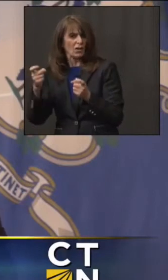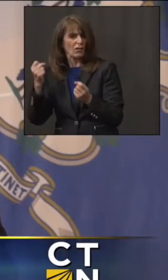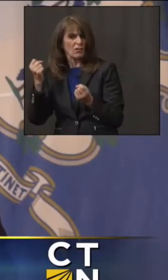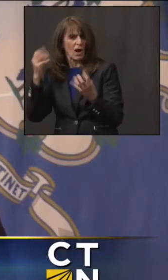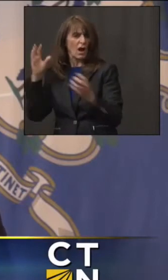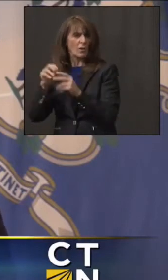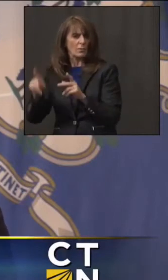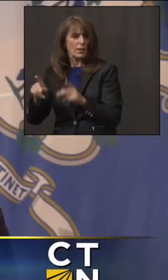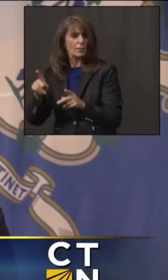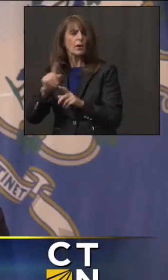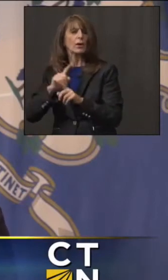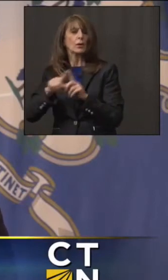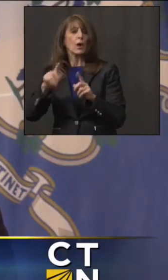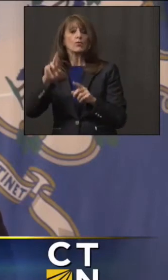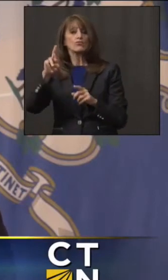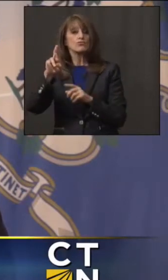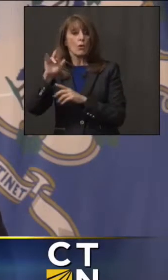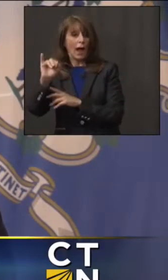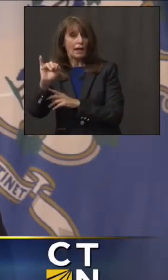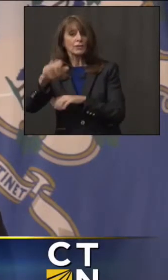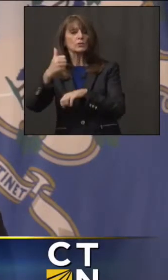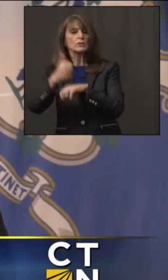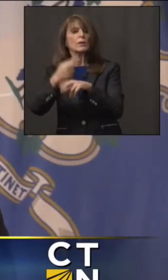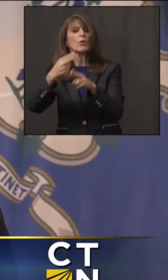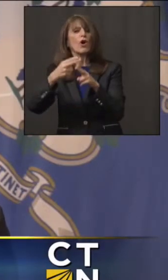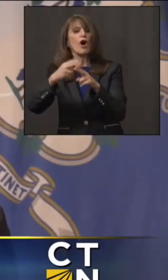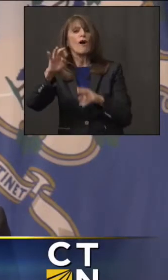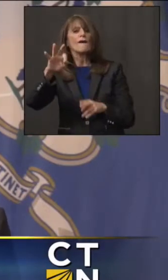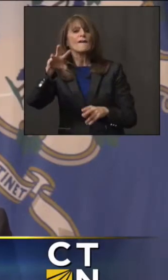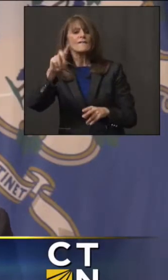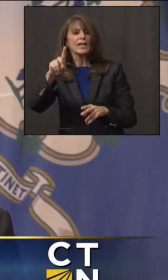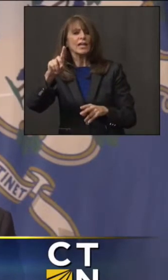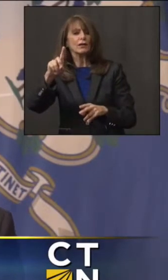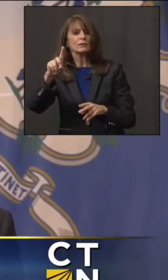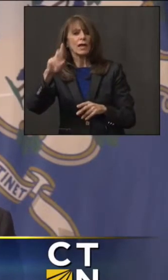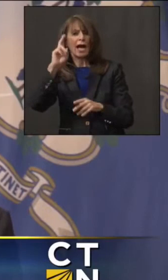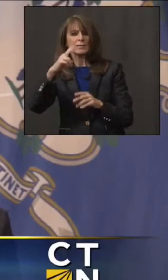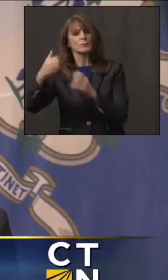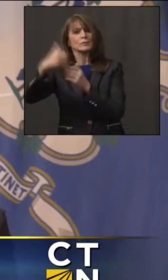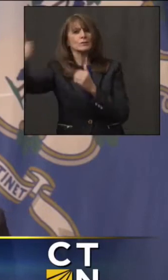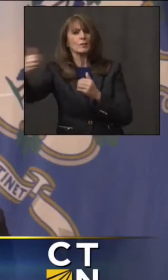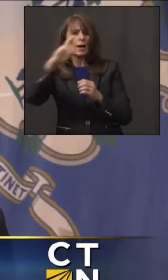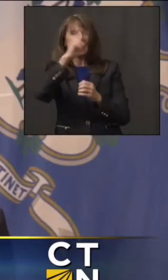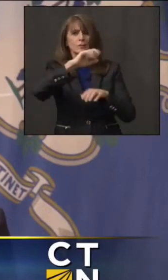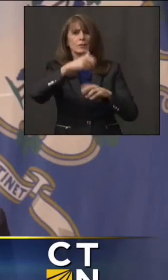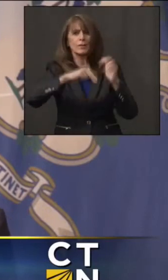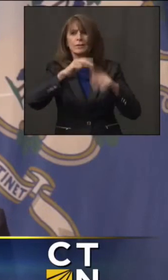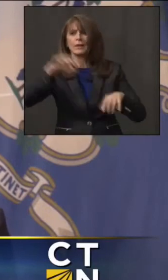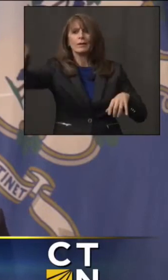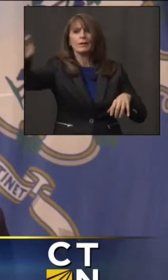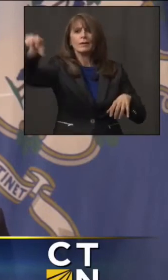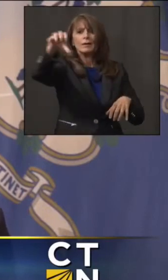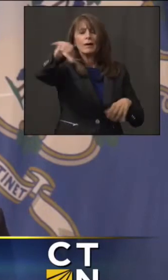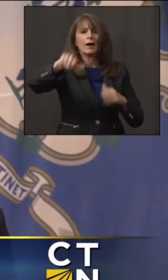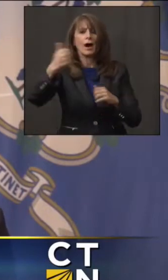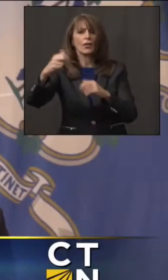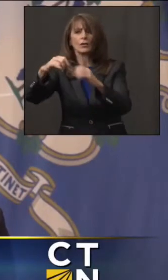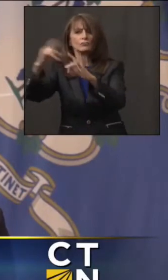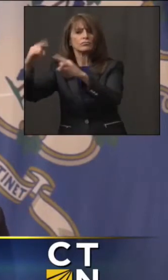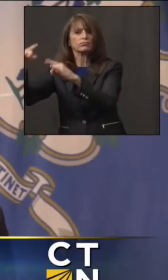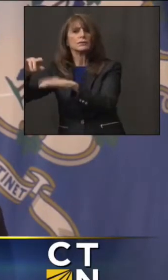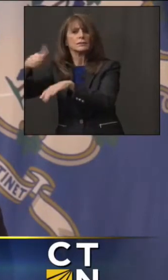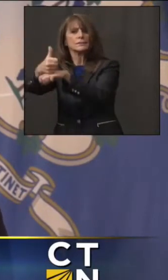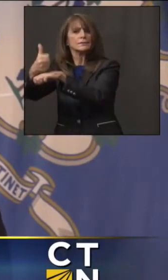field hospitals up pretty quickly, as we've discussed before. So on my list of concerns, I think we can address that and address that on a